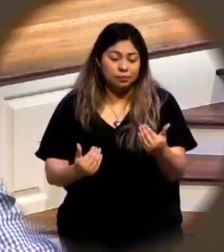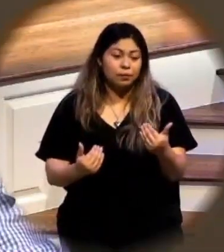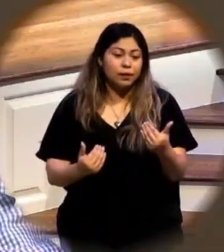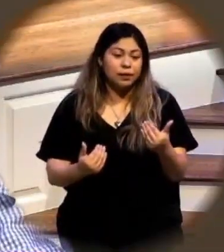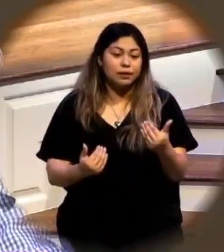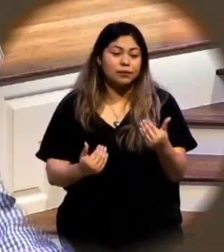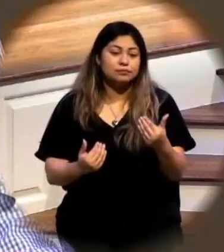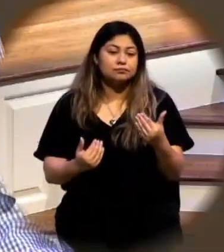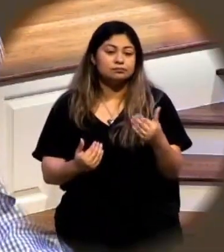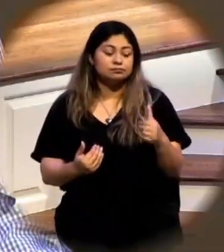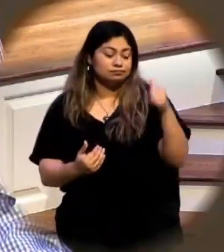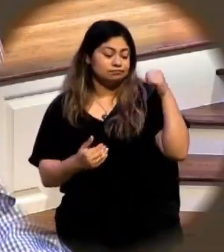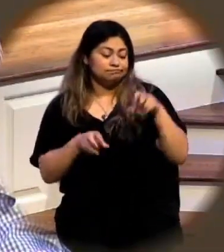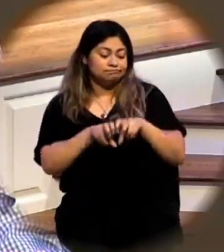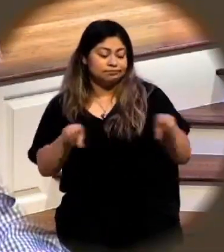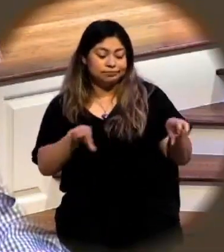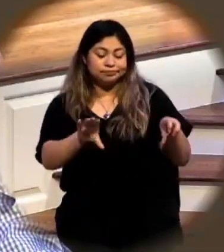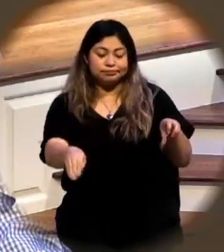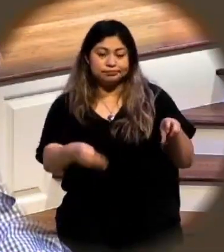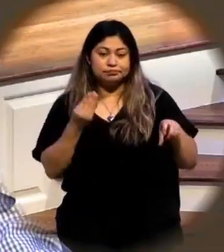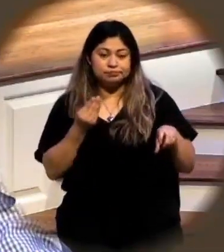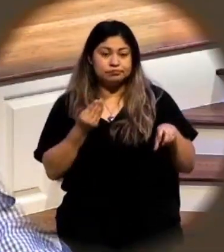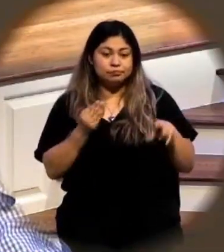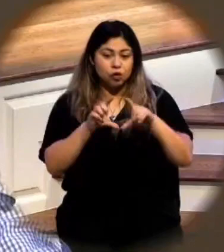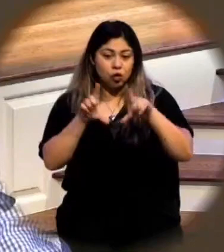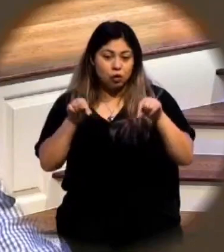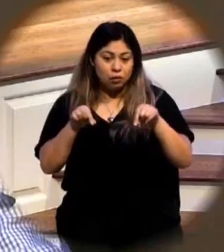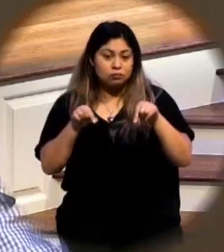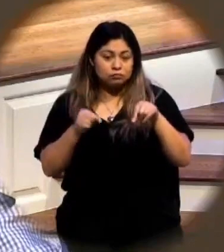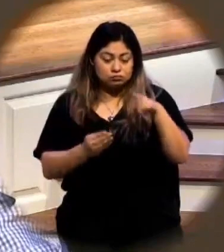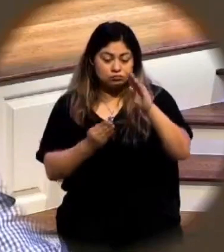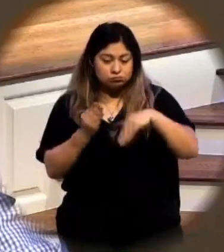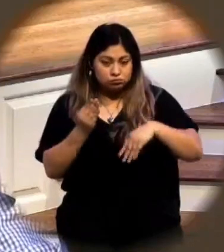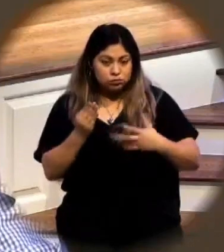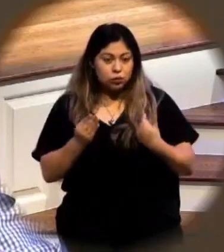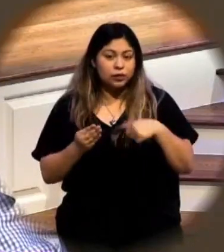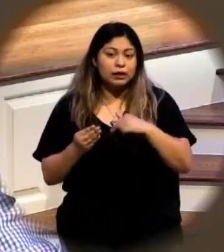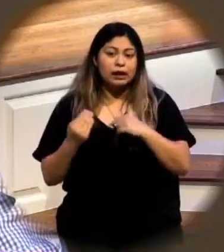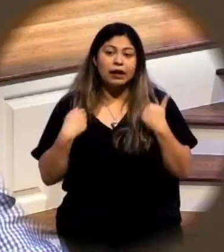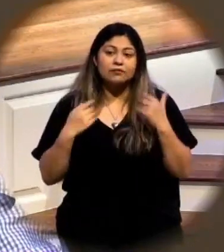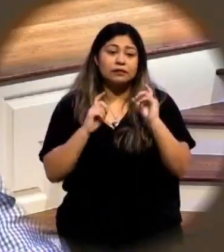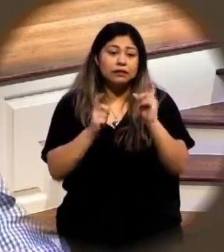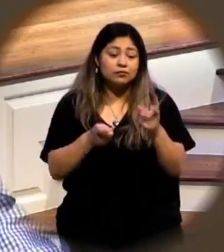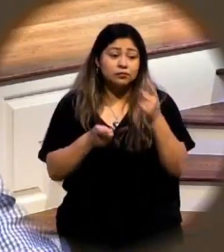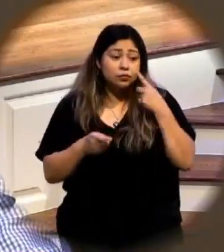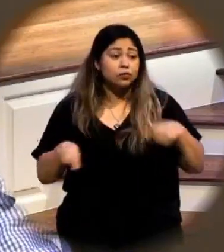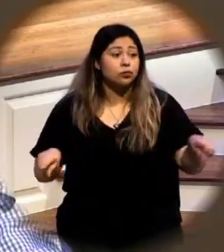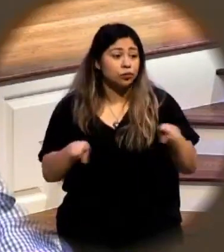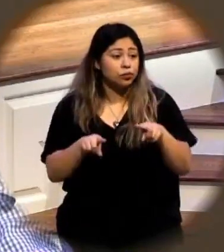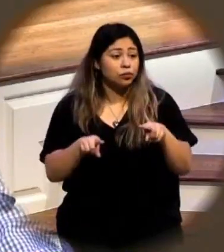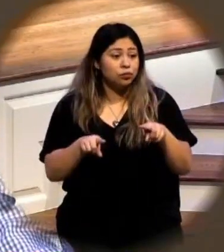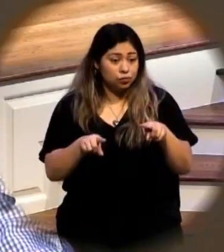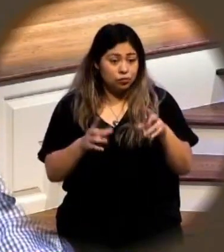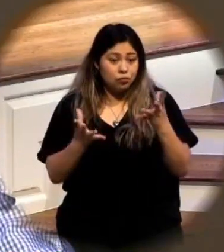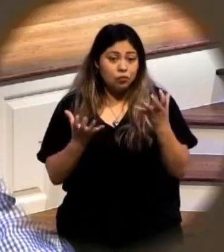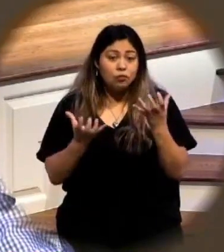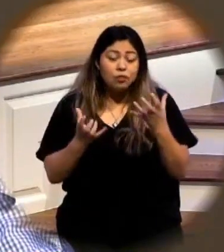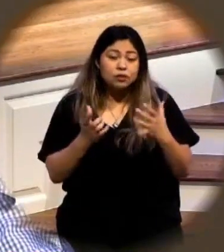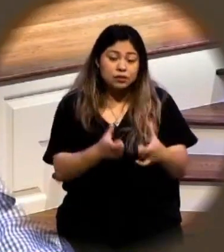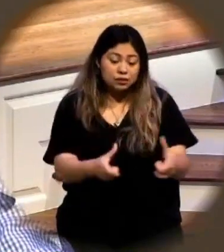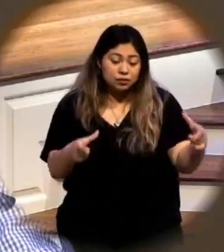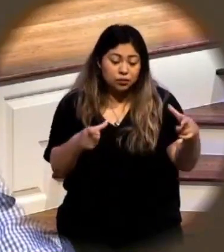want to get this card from you so that we can reach out to you during the week. We have a gift for you. We'd like for you to place the card in the offering plate when it's